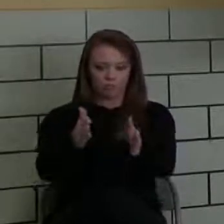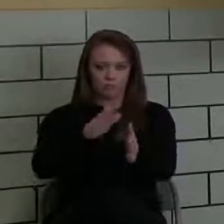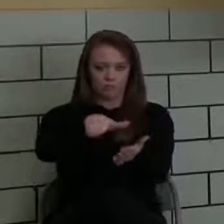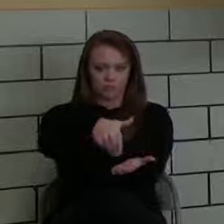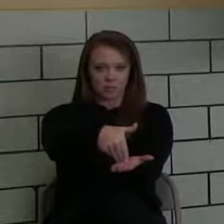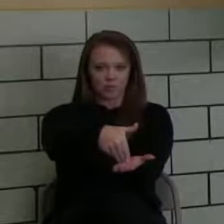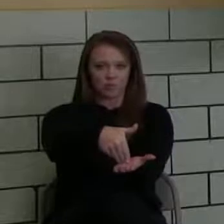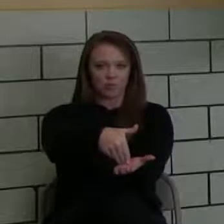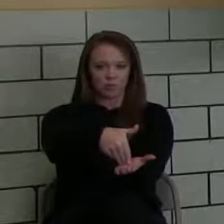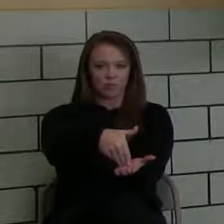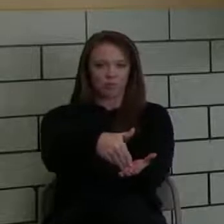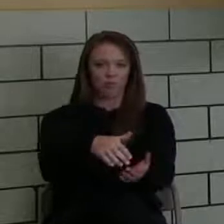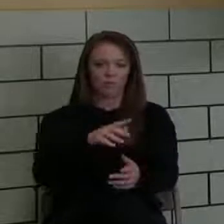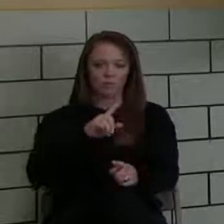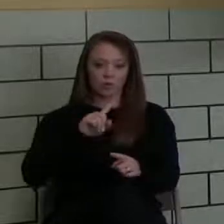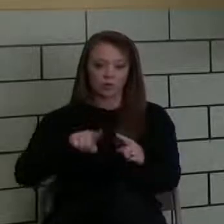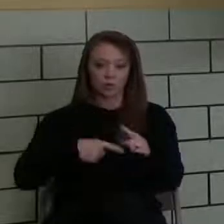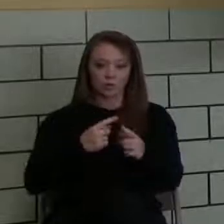complete,